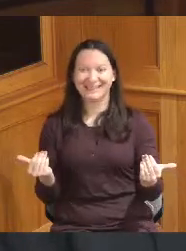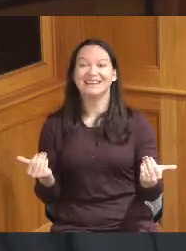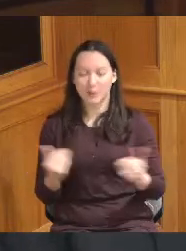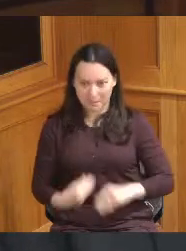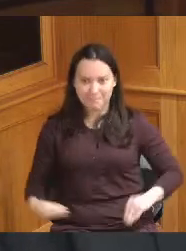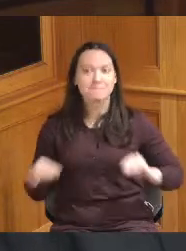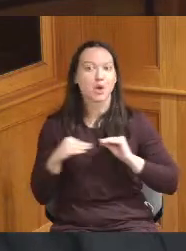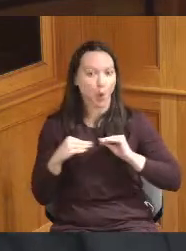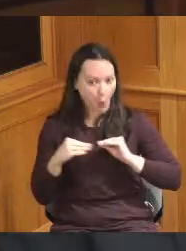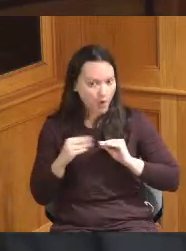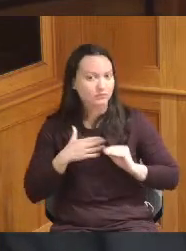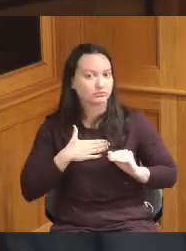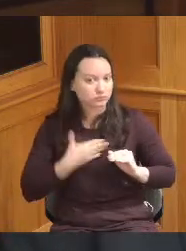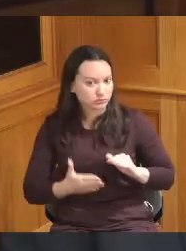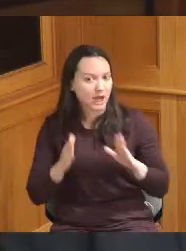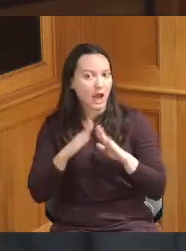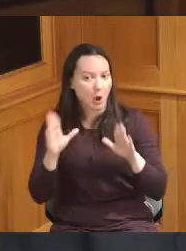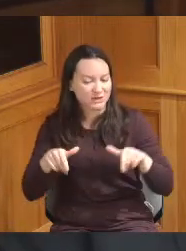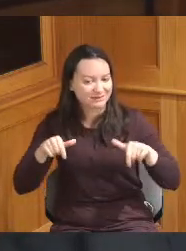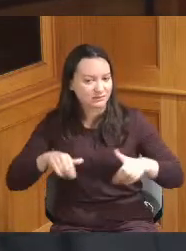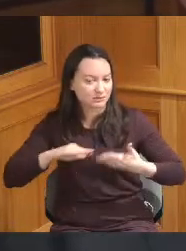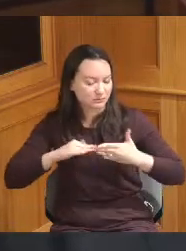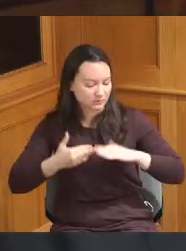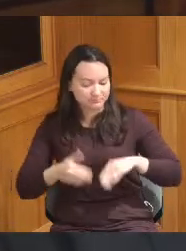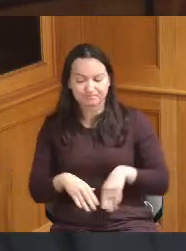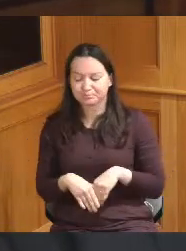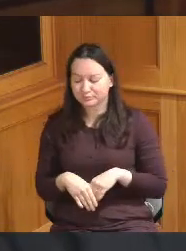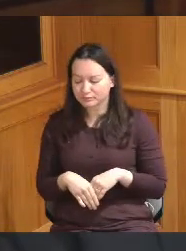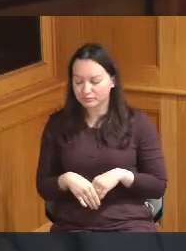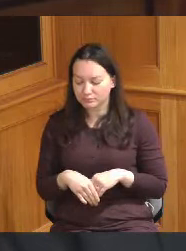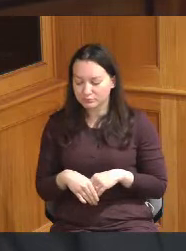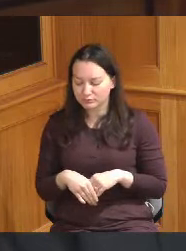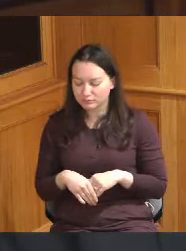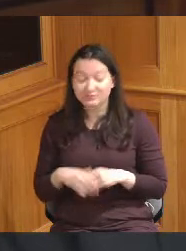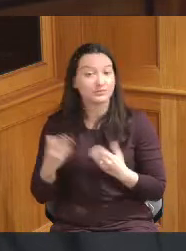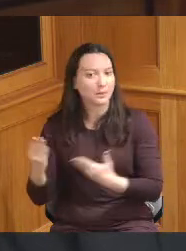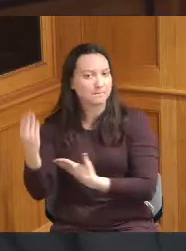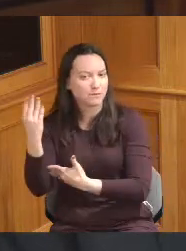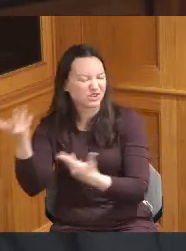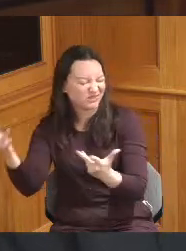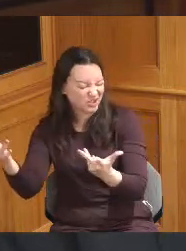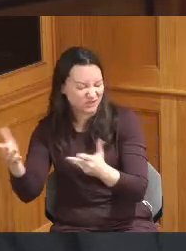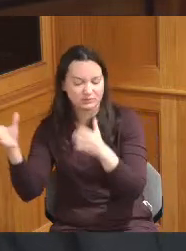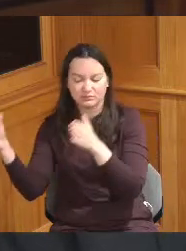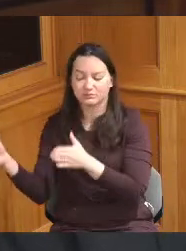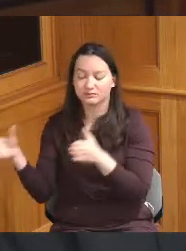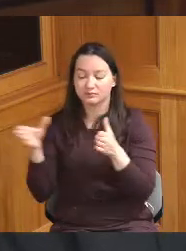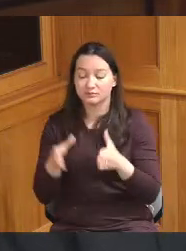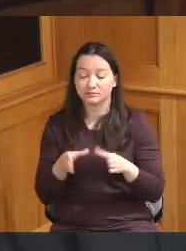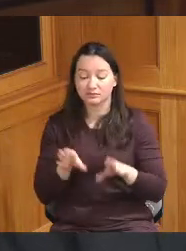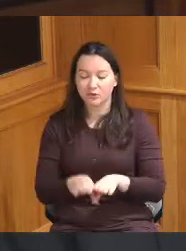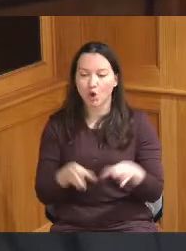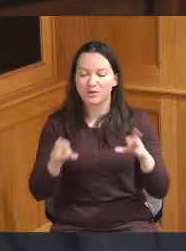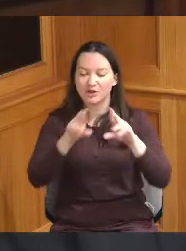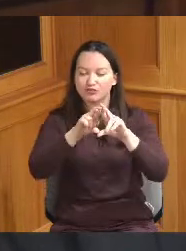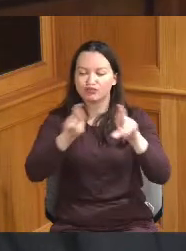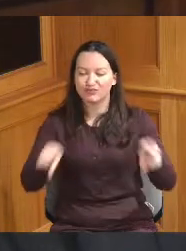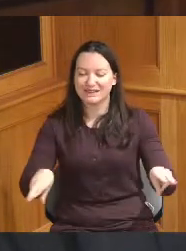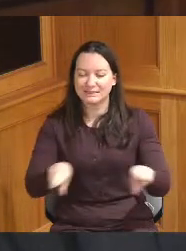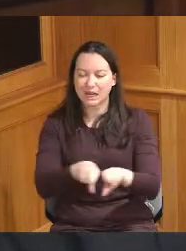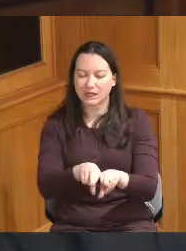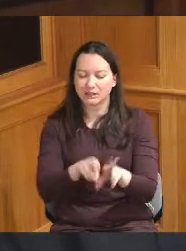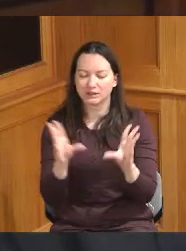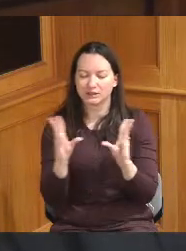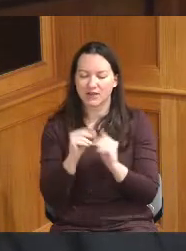more by way of housing in this community. So that was this morning. And then I opened up the recycling conference